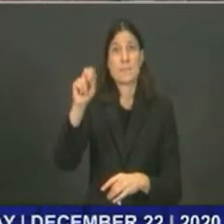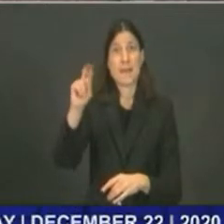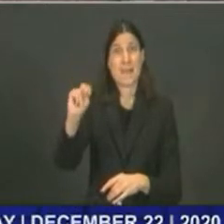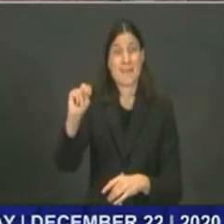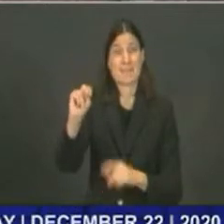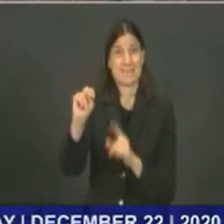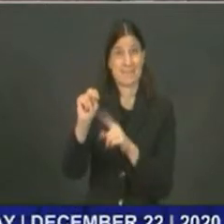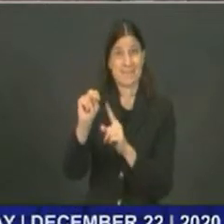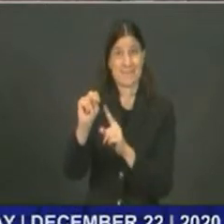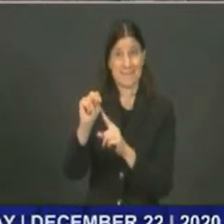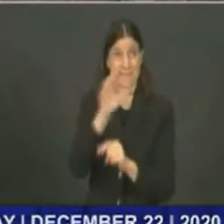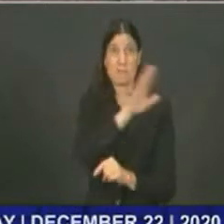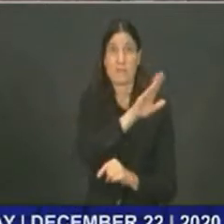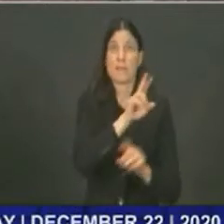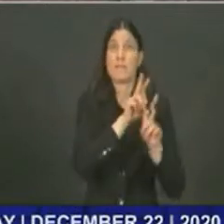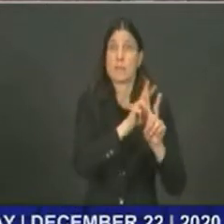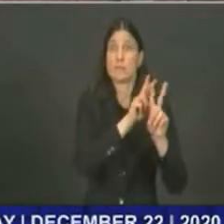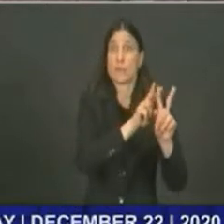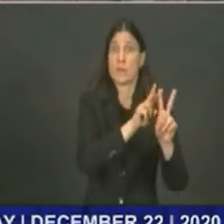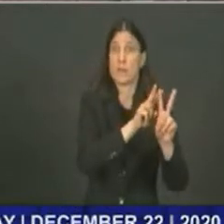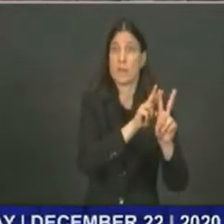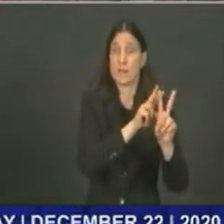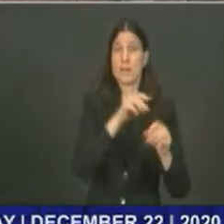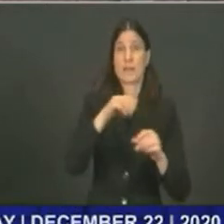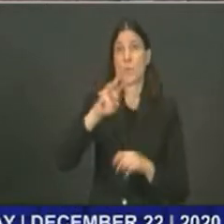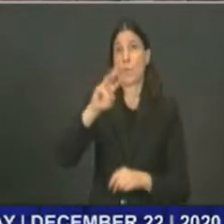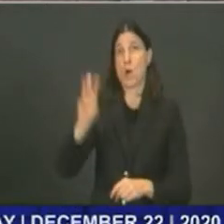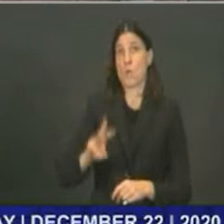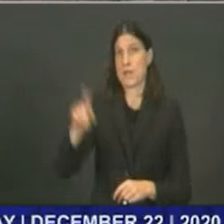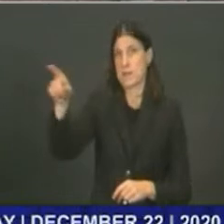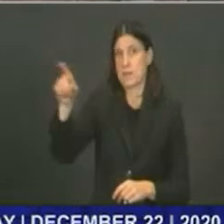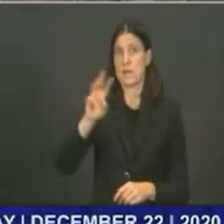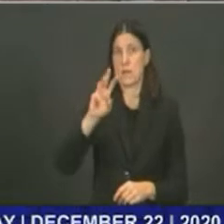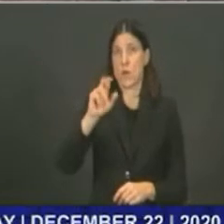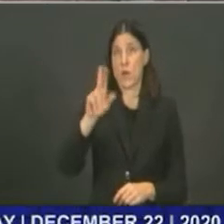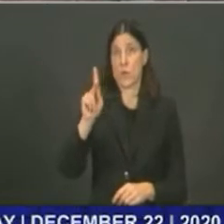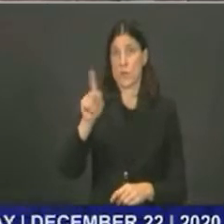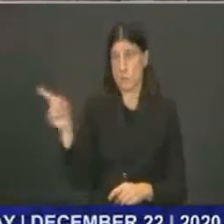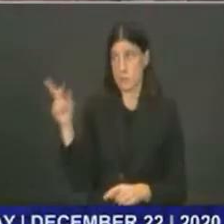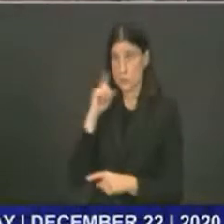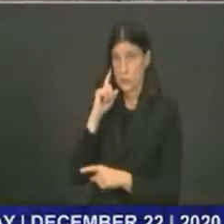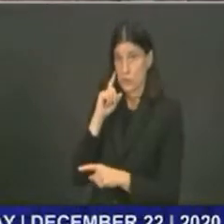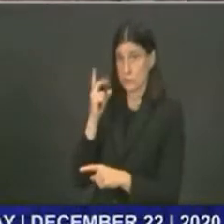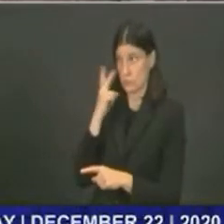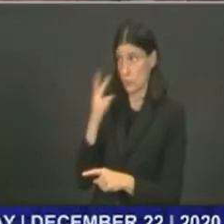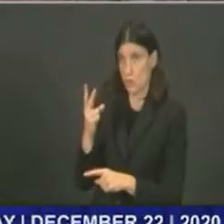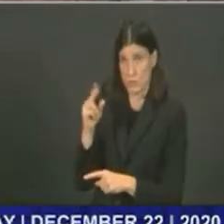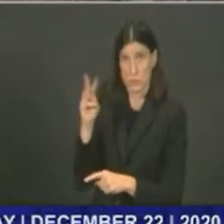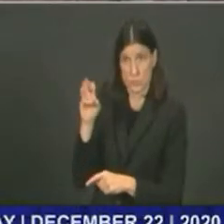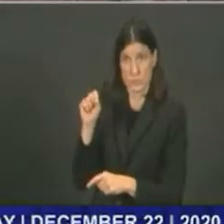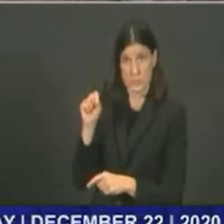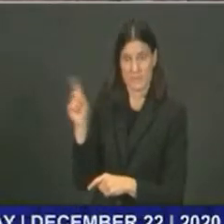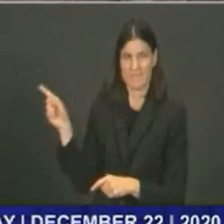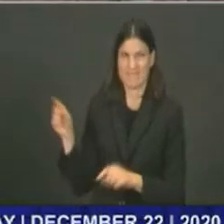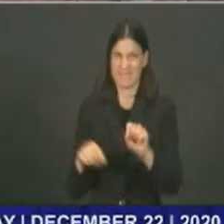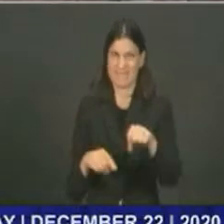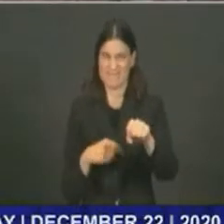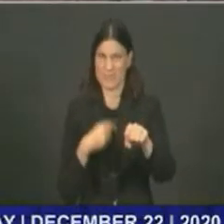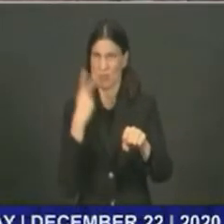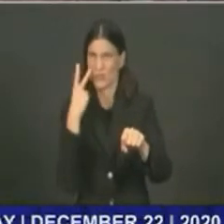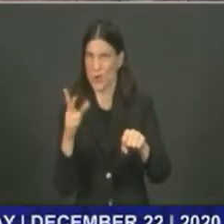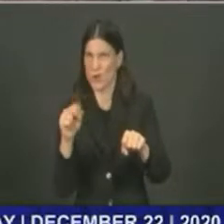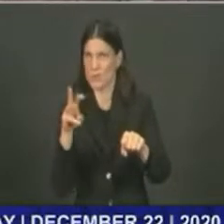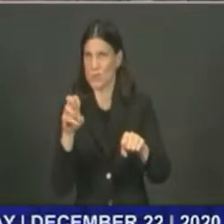event in Warwick, I would estimate that there were at least 150